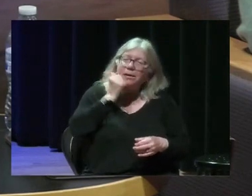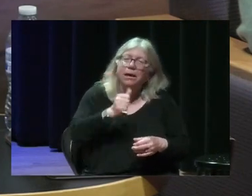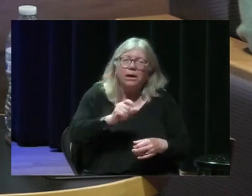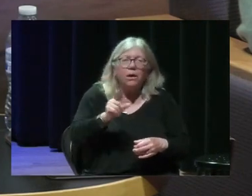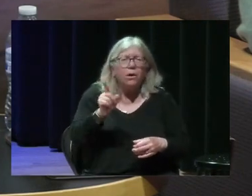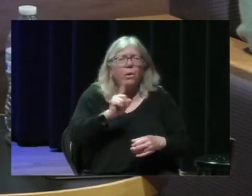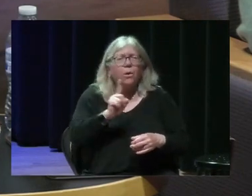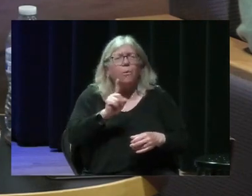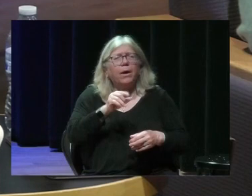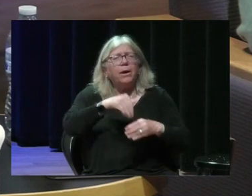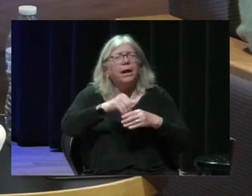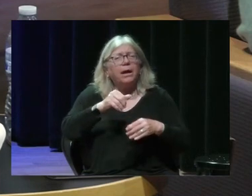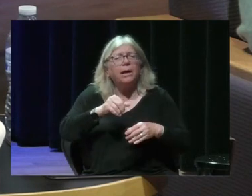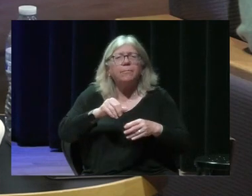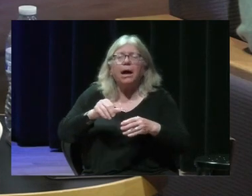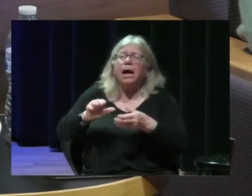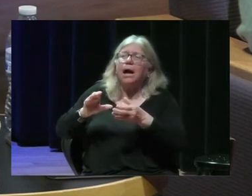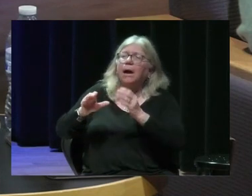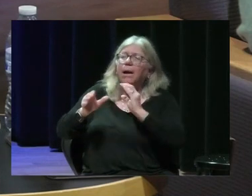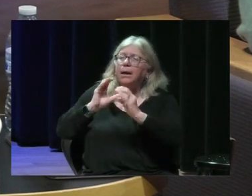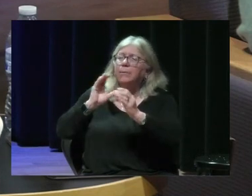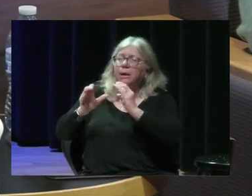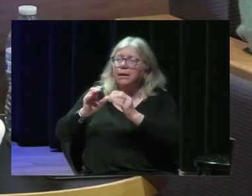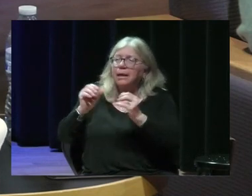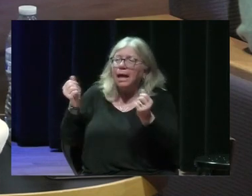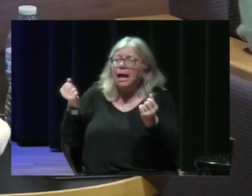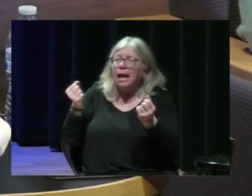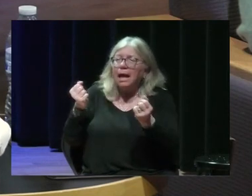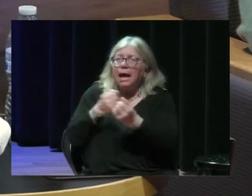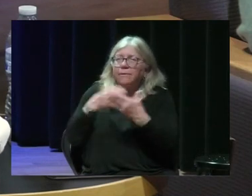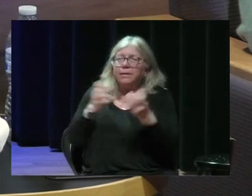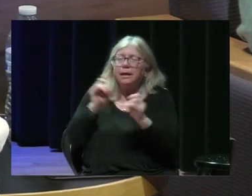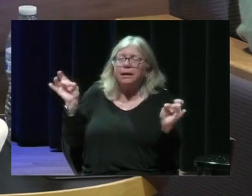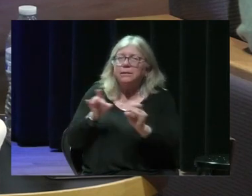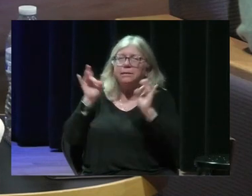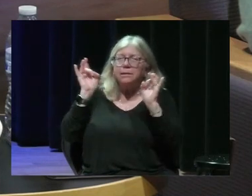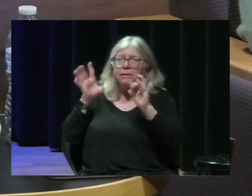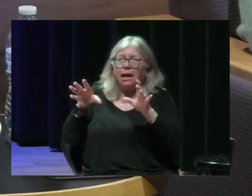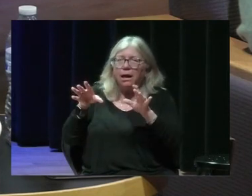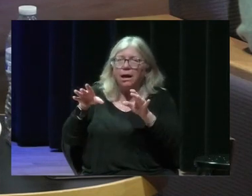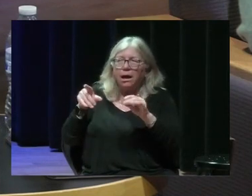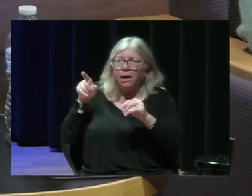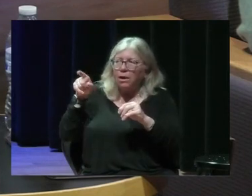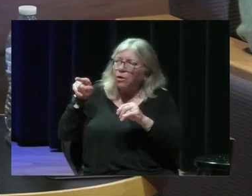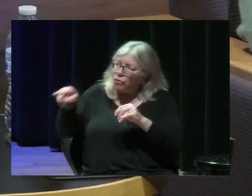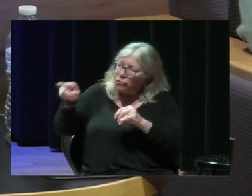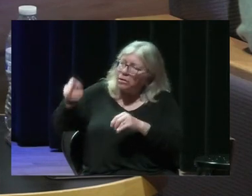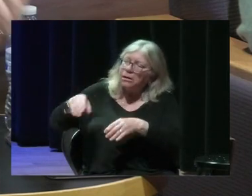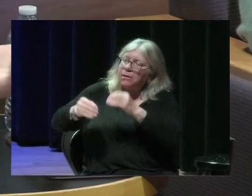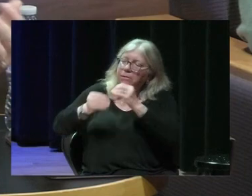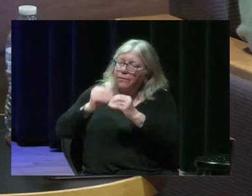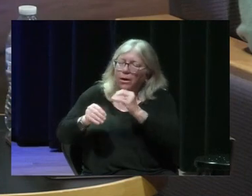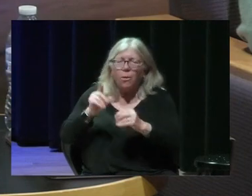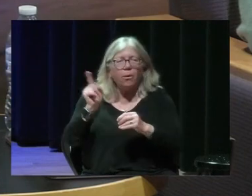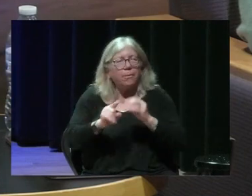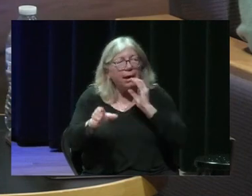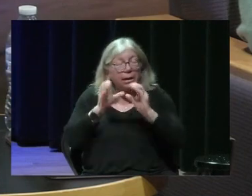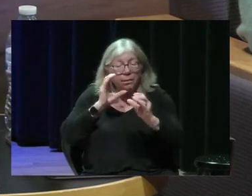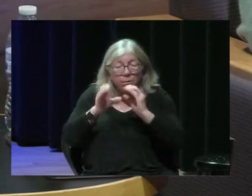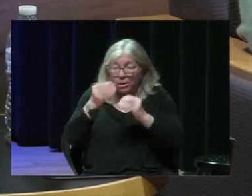I communicating to her that everything is a disaster and she needs to fix it? And where am I